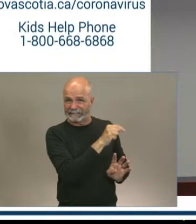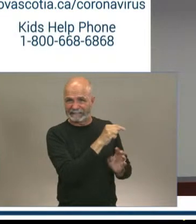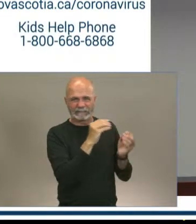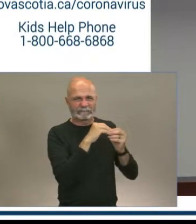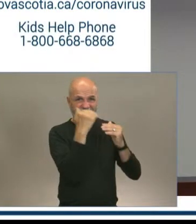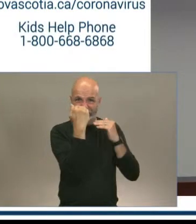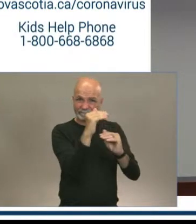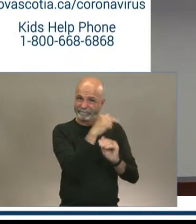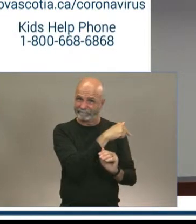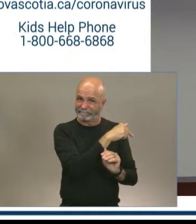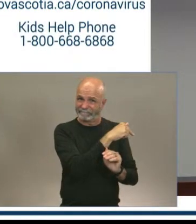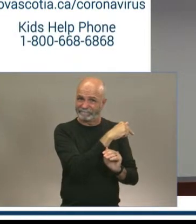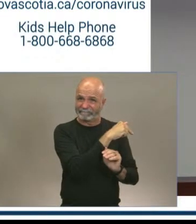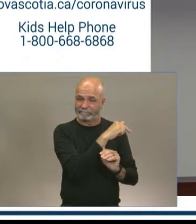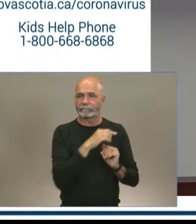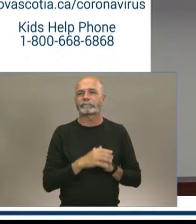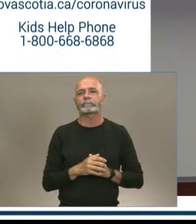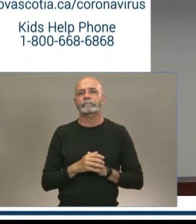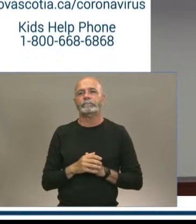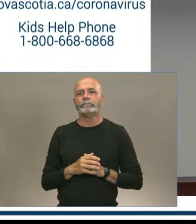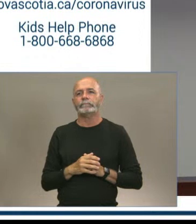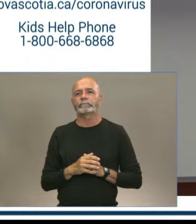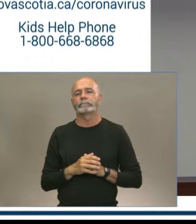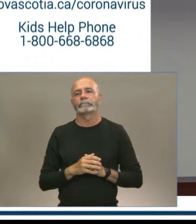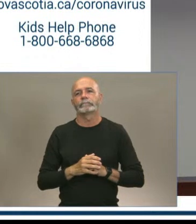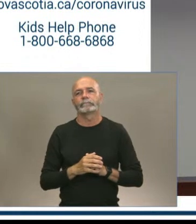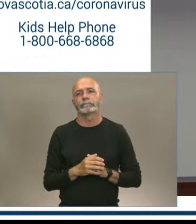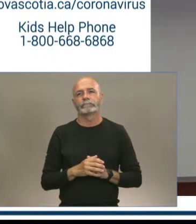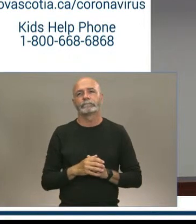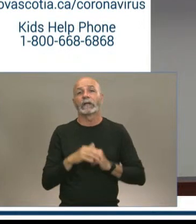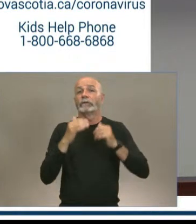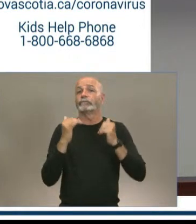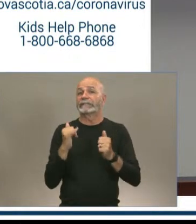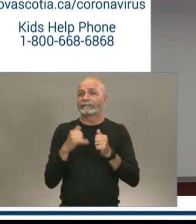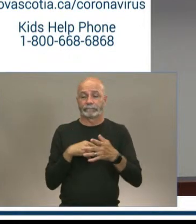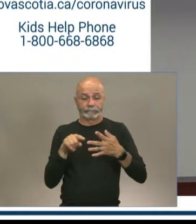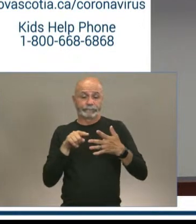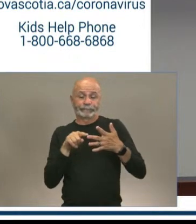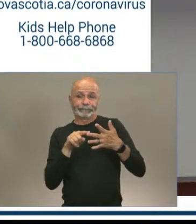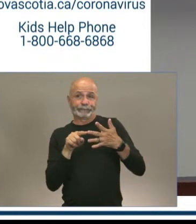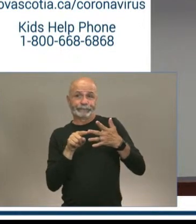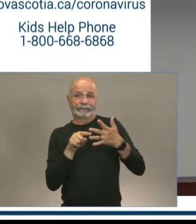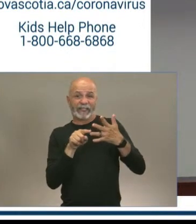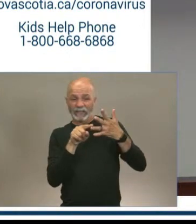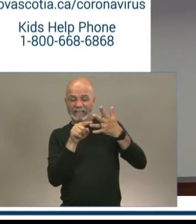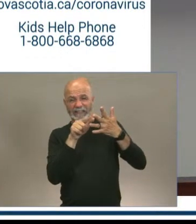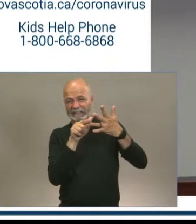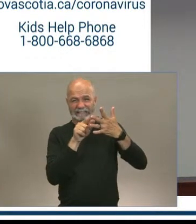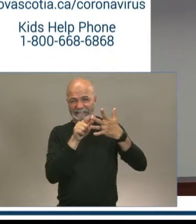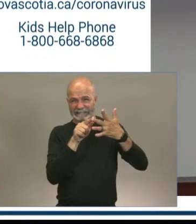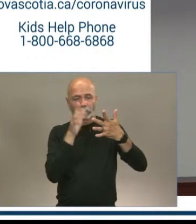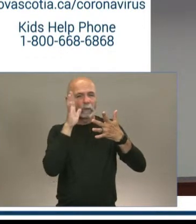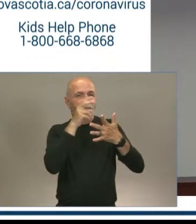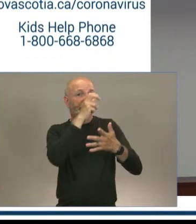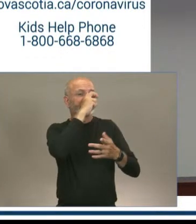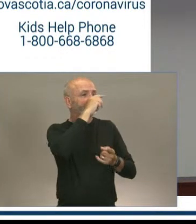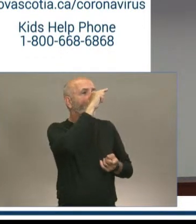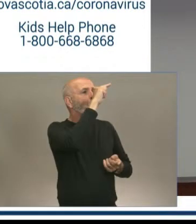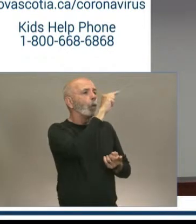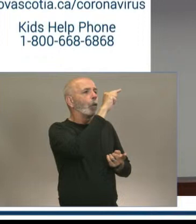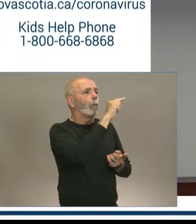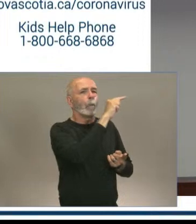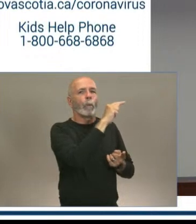We are part of phase 3. We're introducing, we're relaxing some of those restrictions, more for vaccinated residents